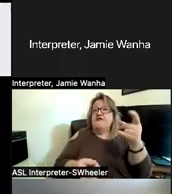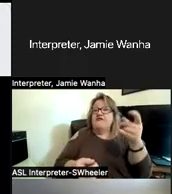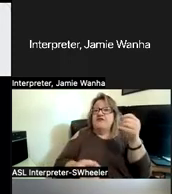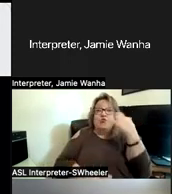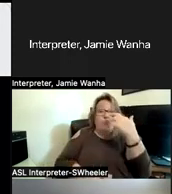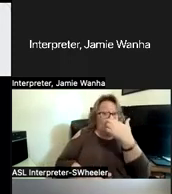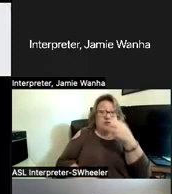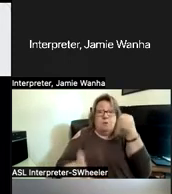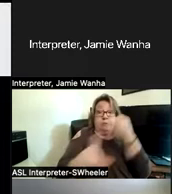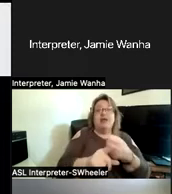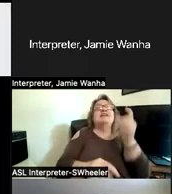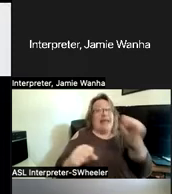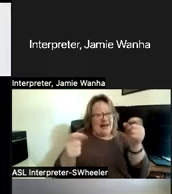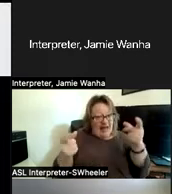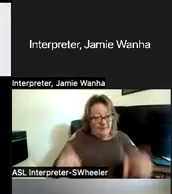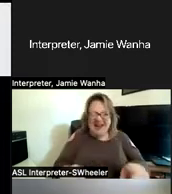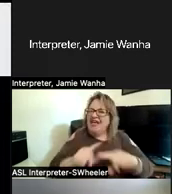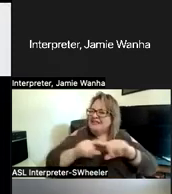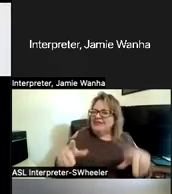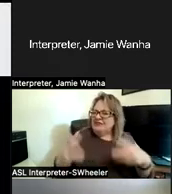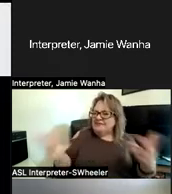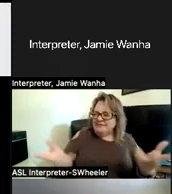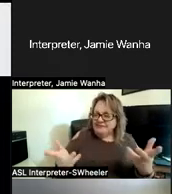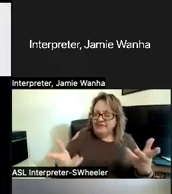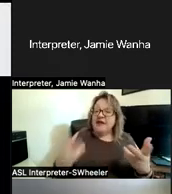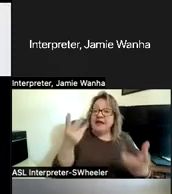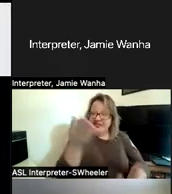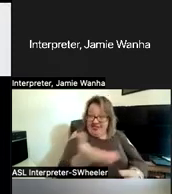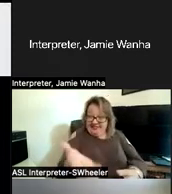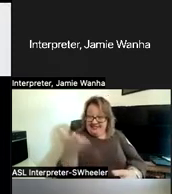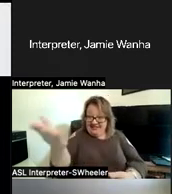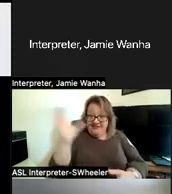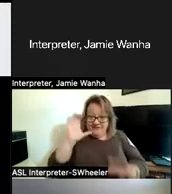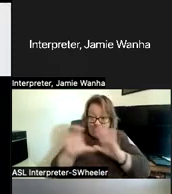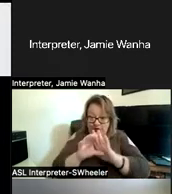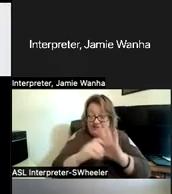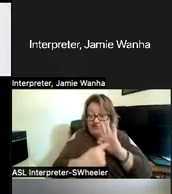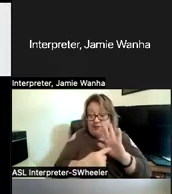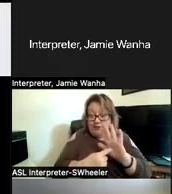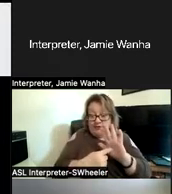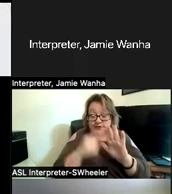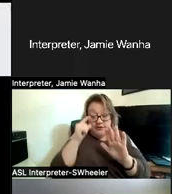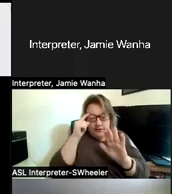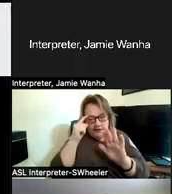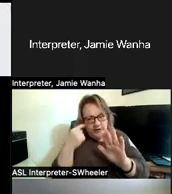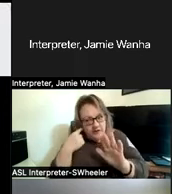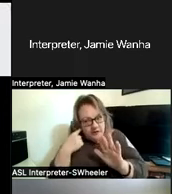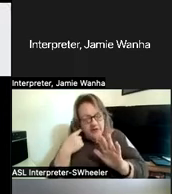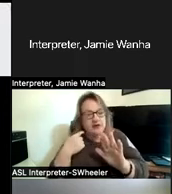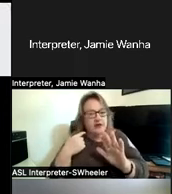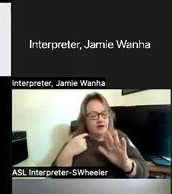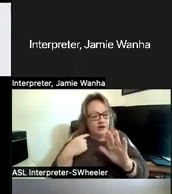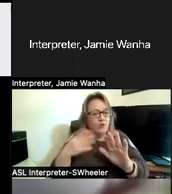The difference with these photos is that what we are seeing here in this photo as examples, past case histories, we are